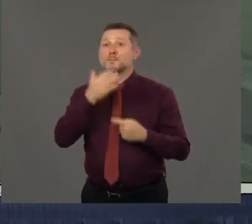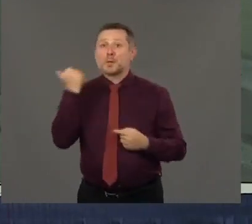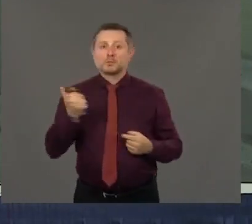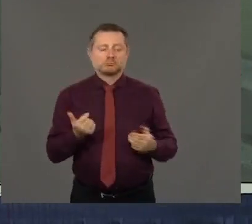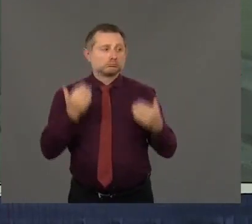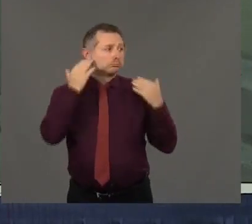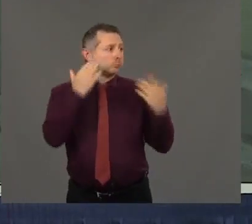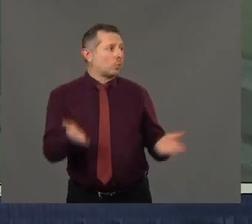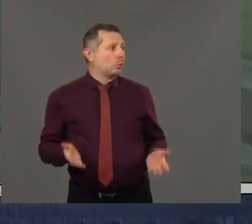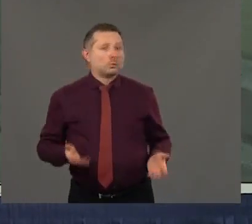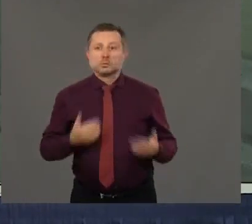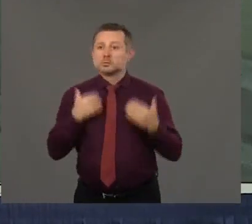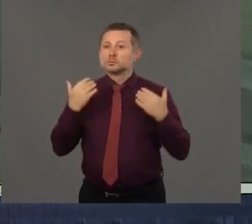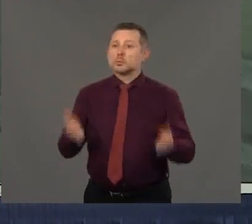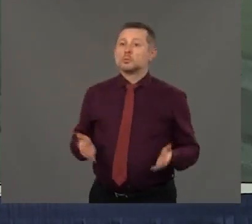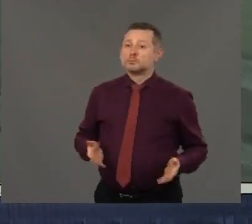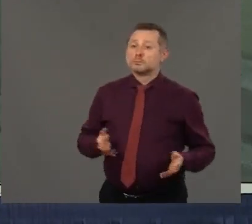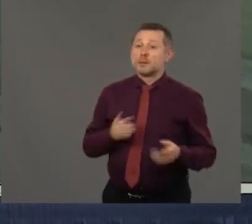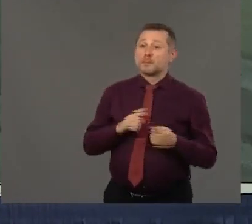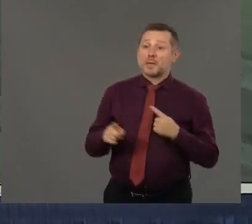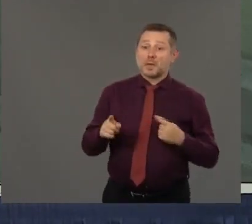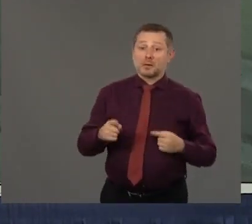And New Yorkers